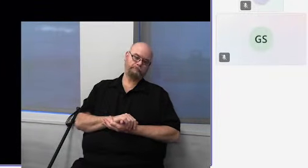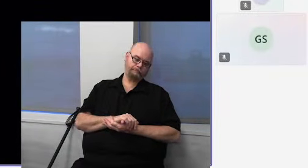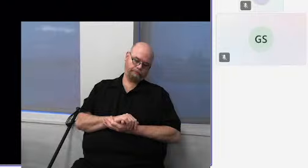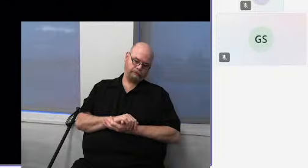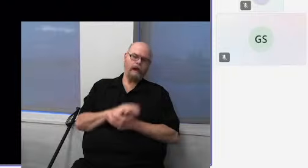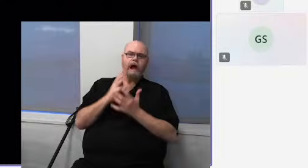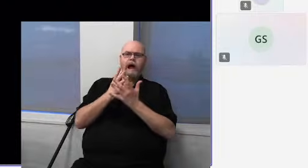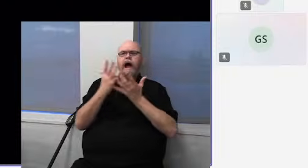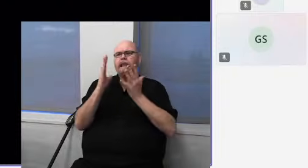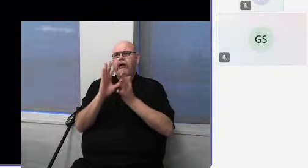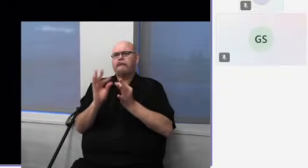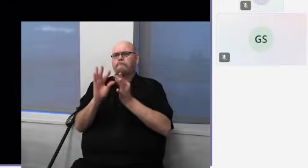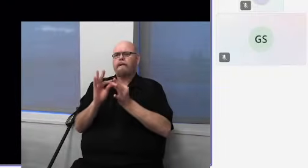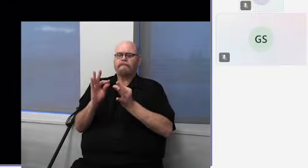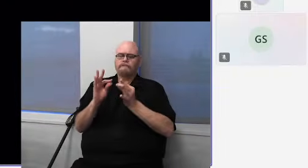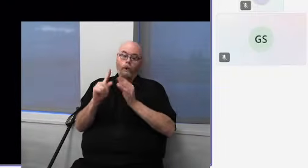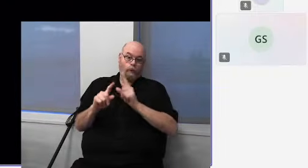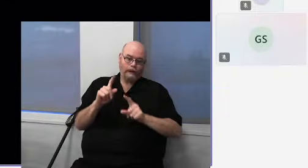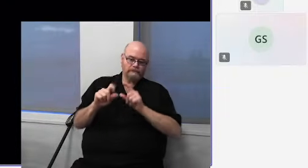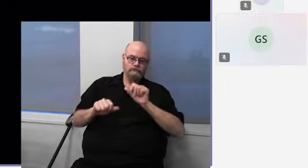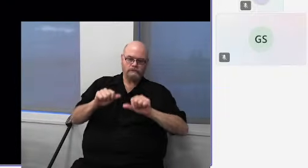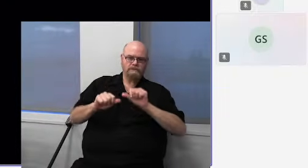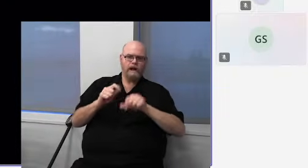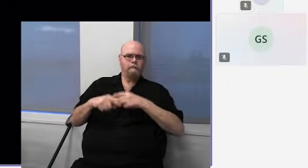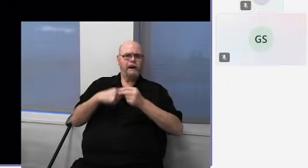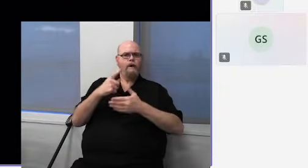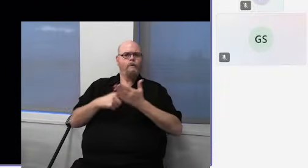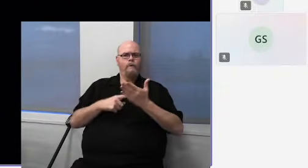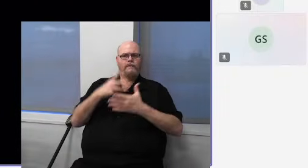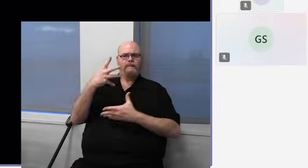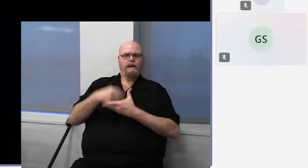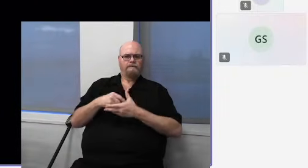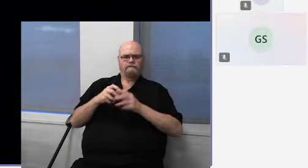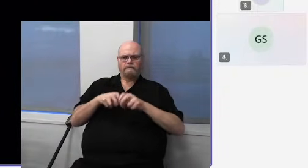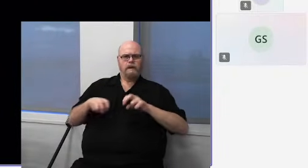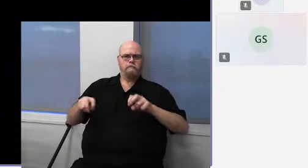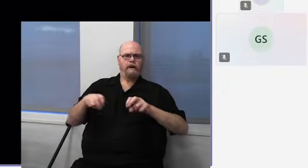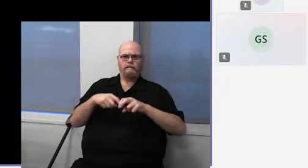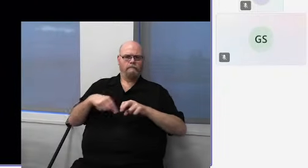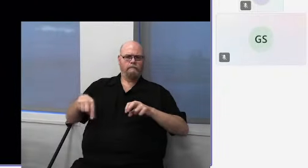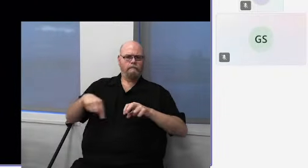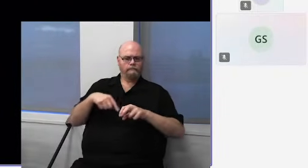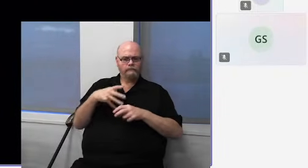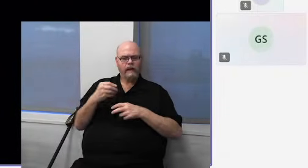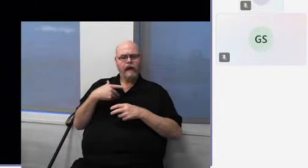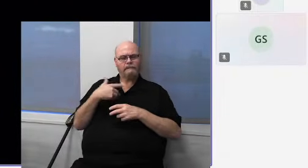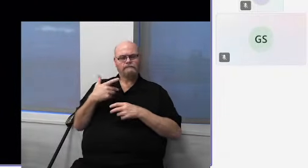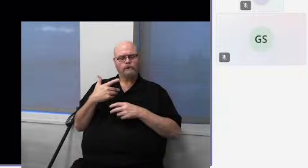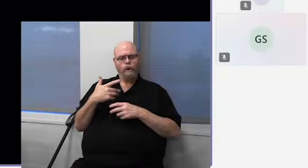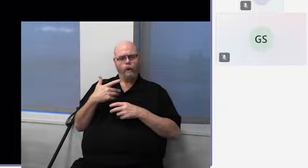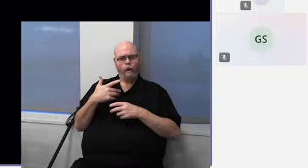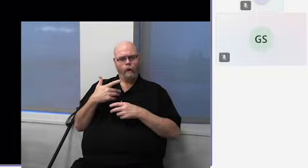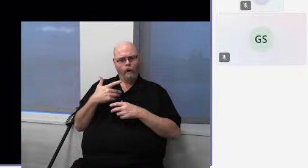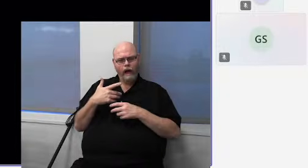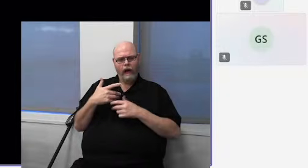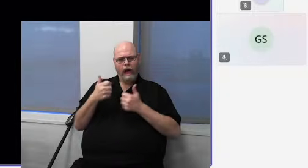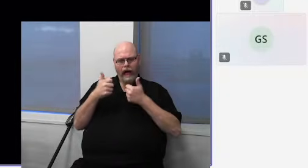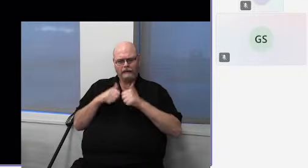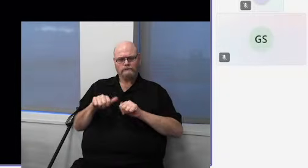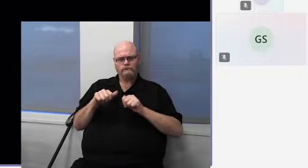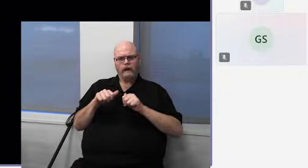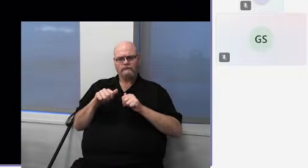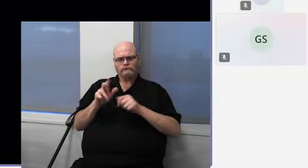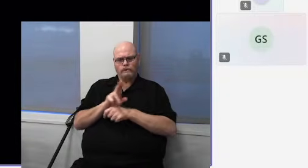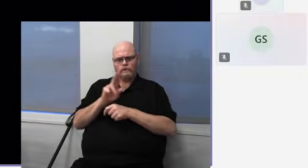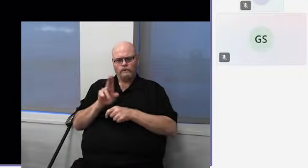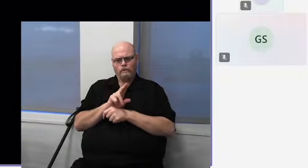There have been a lot of references to a lot of questions about what that panel will contain. And the dividing line that I have